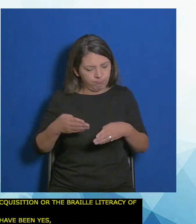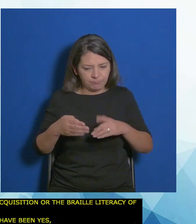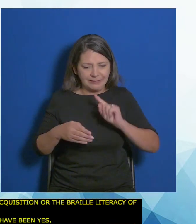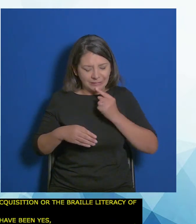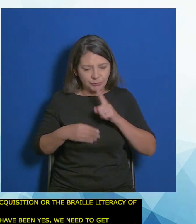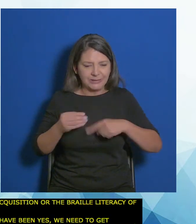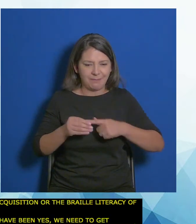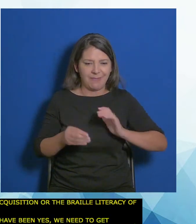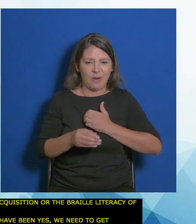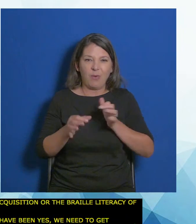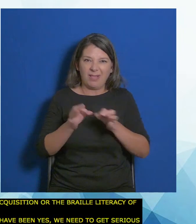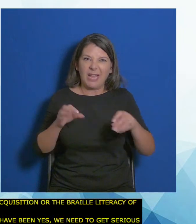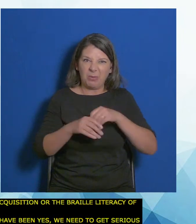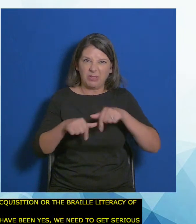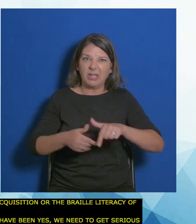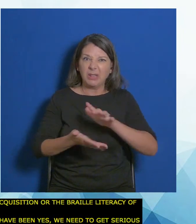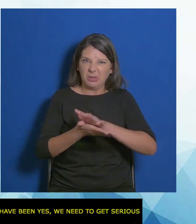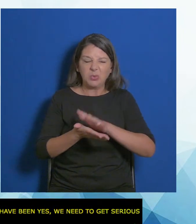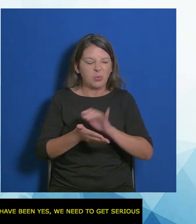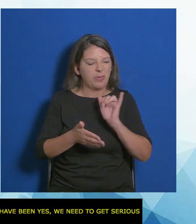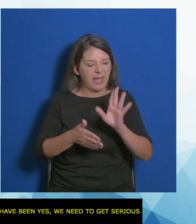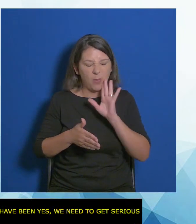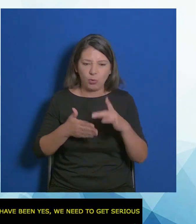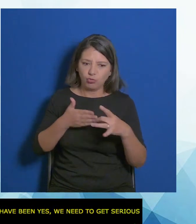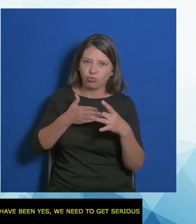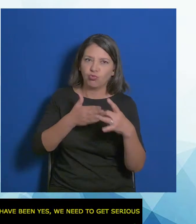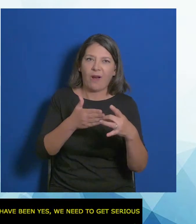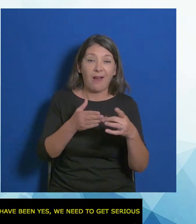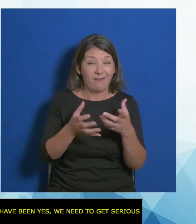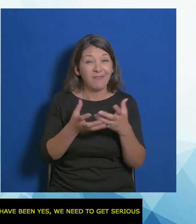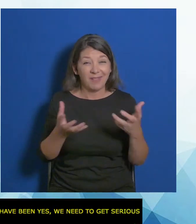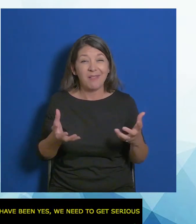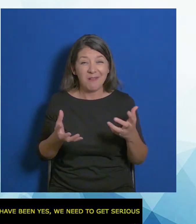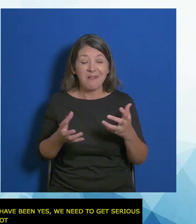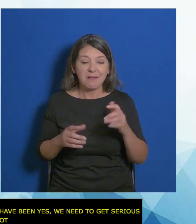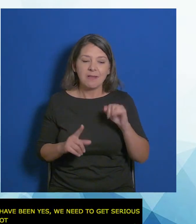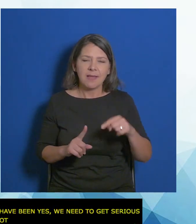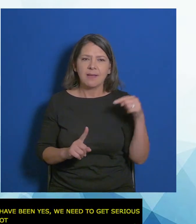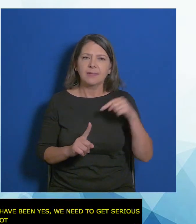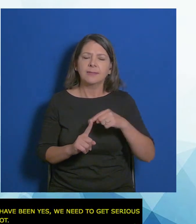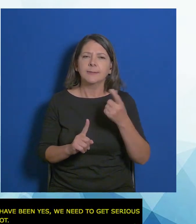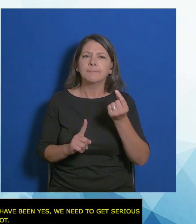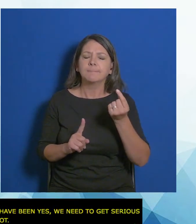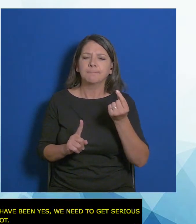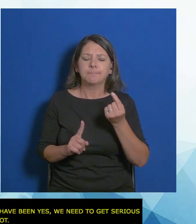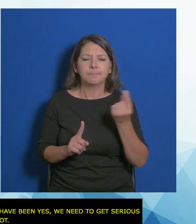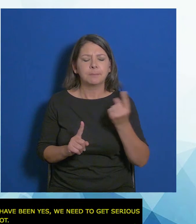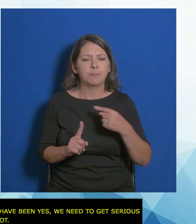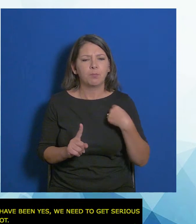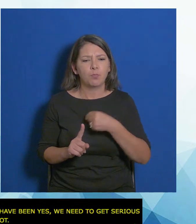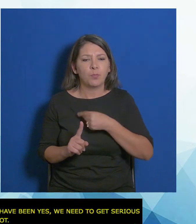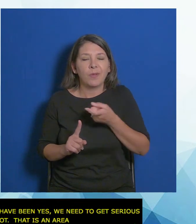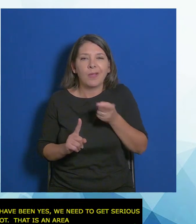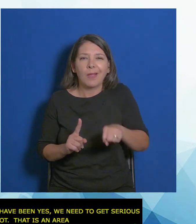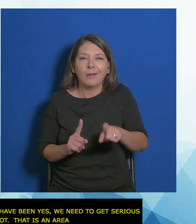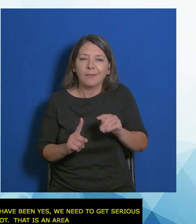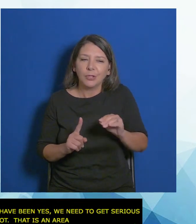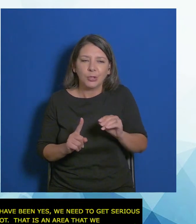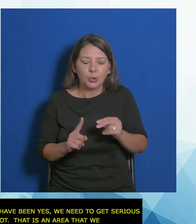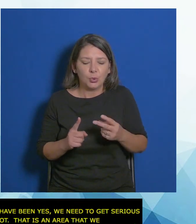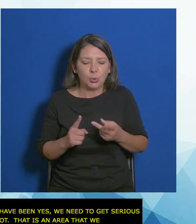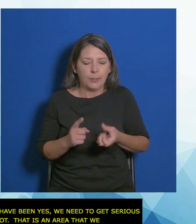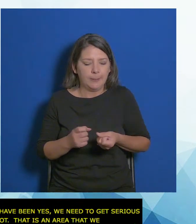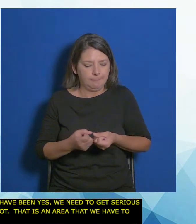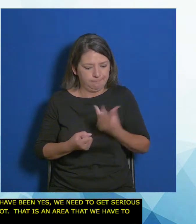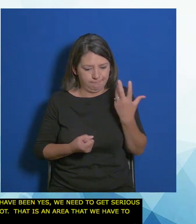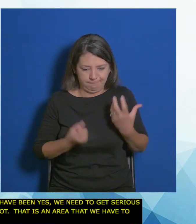schools. I think that will drive a lot. That's an area that we have to pick apart,